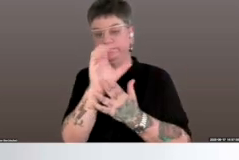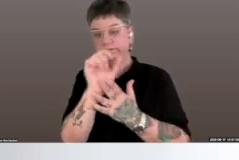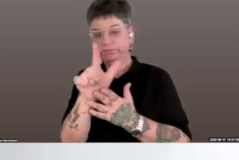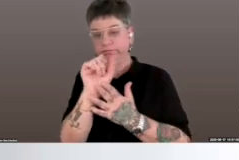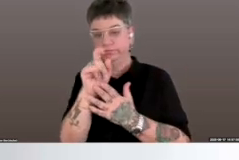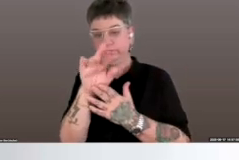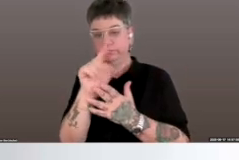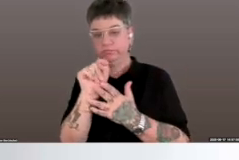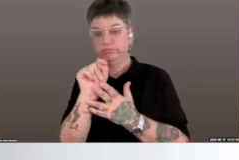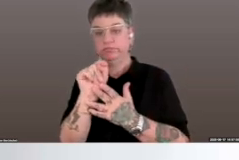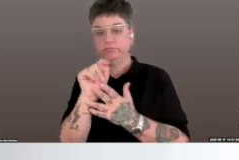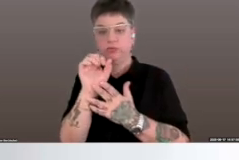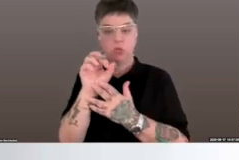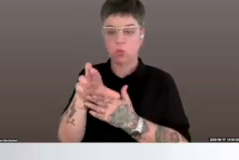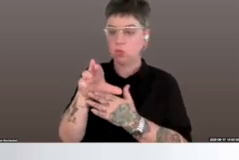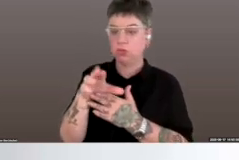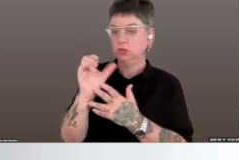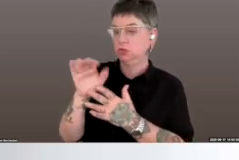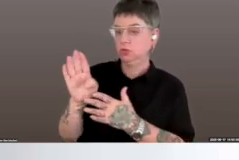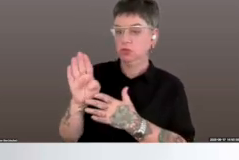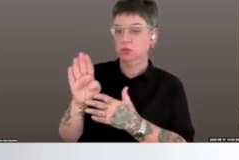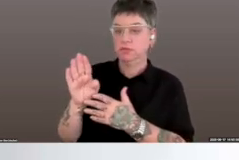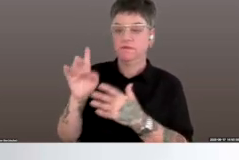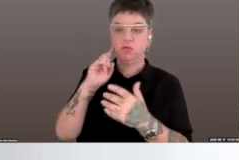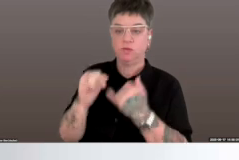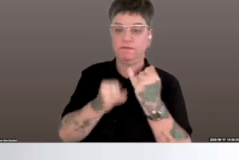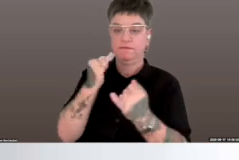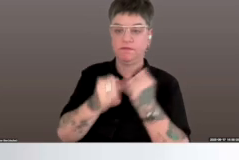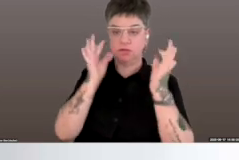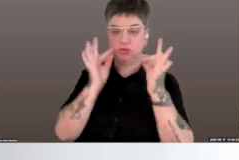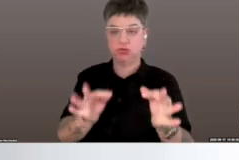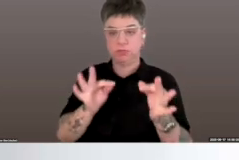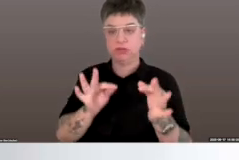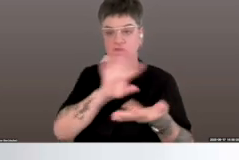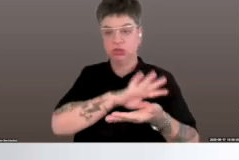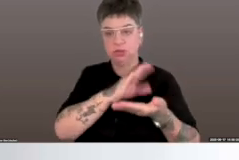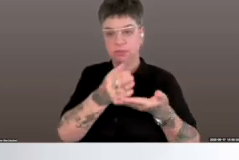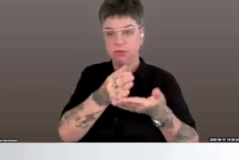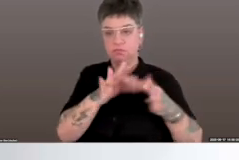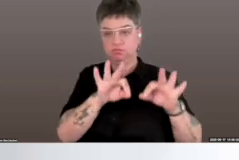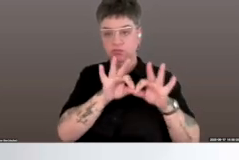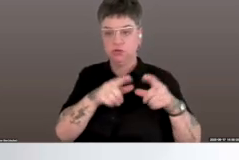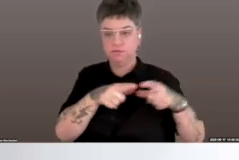to get a final determination on the value of that voucher that they hold.